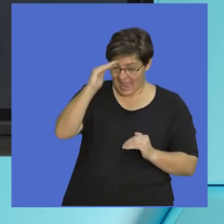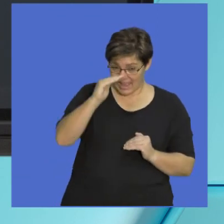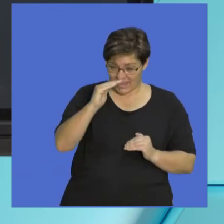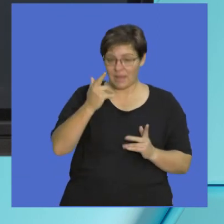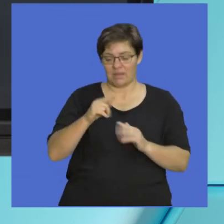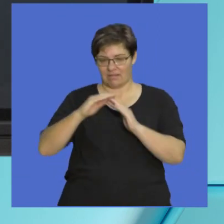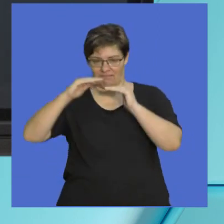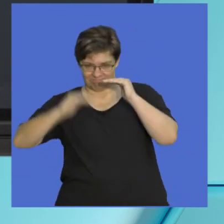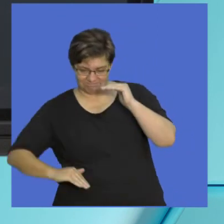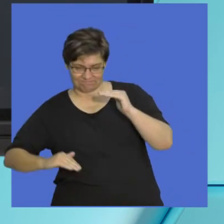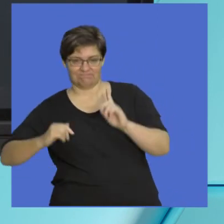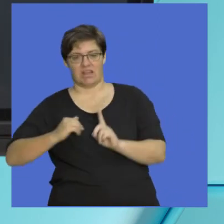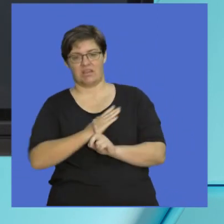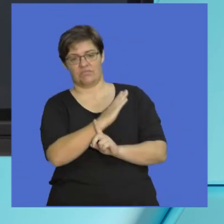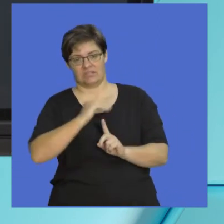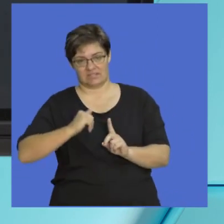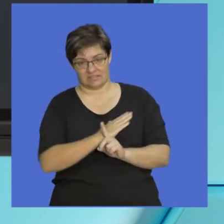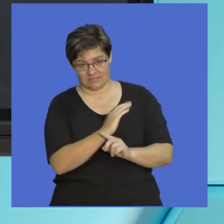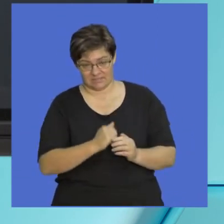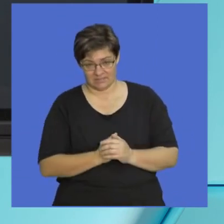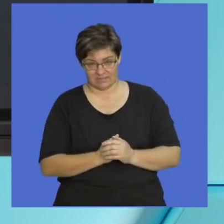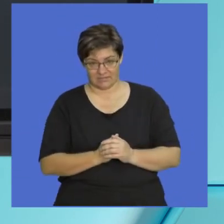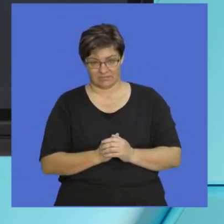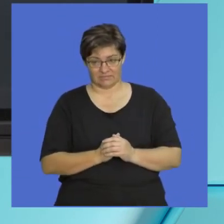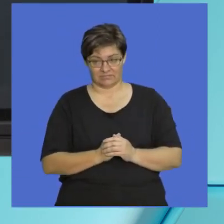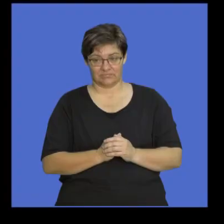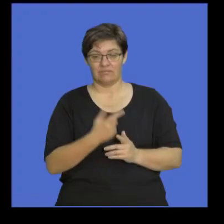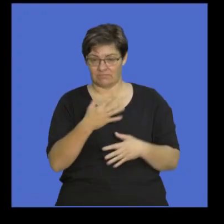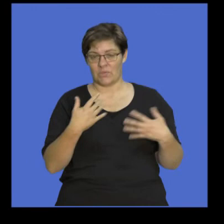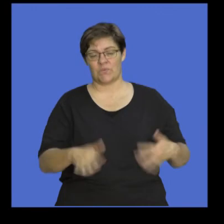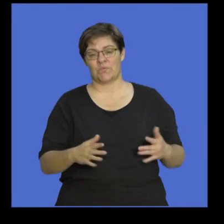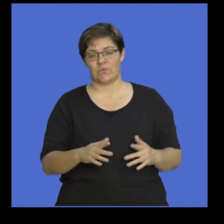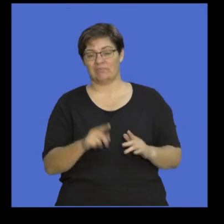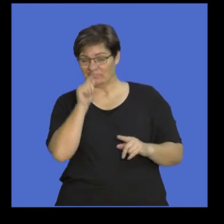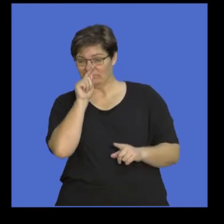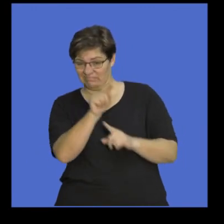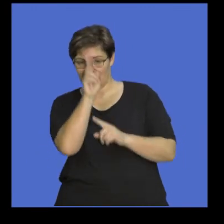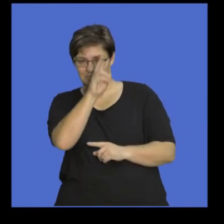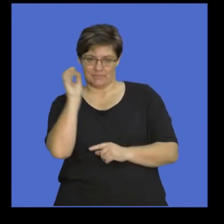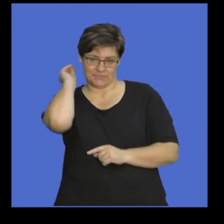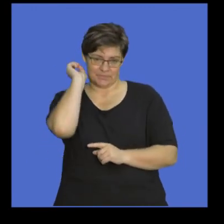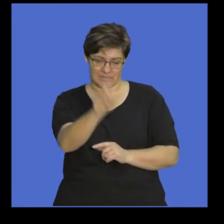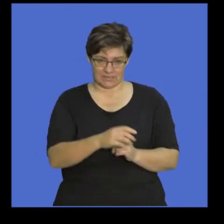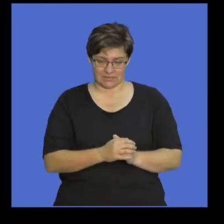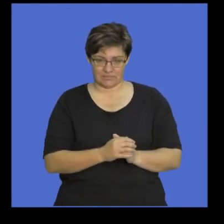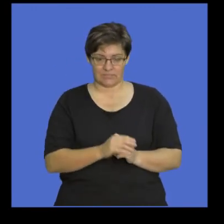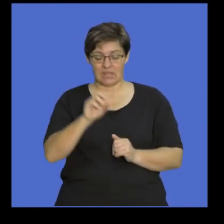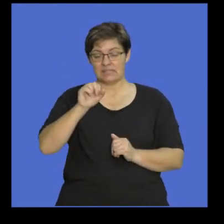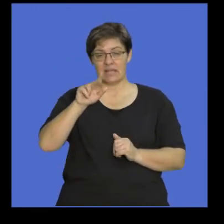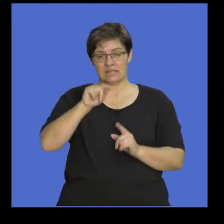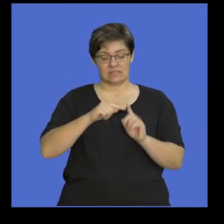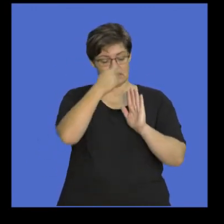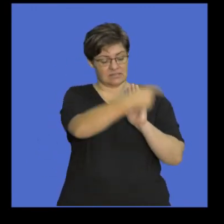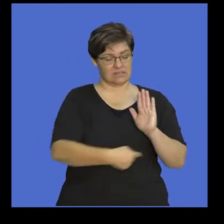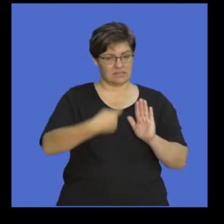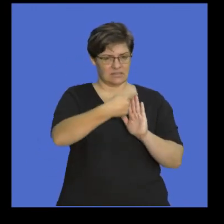higher resistance, there's a correspondingly lower current, right? That's the main issue, again, that we need to take note of. Okay, so